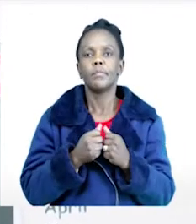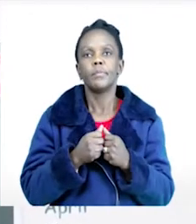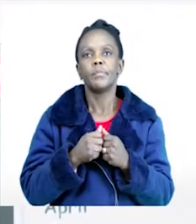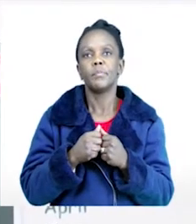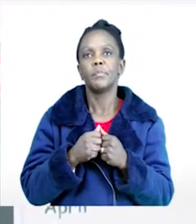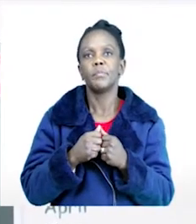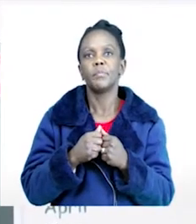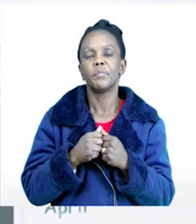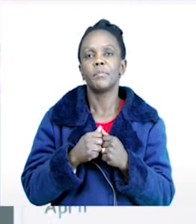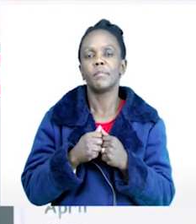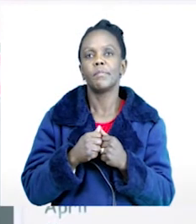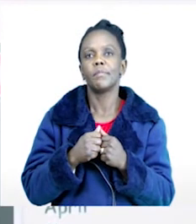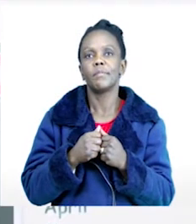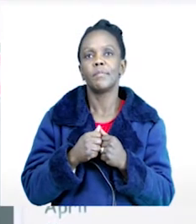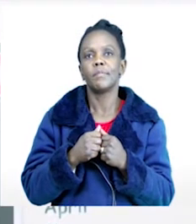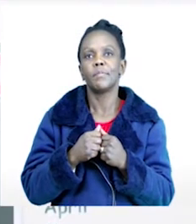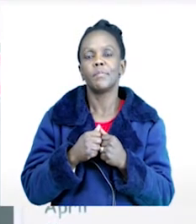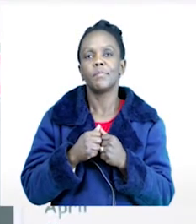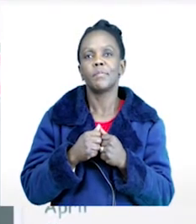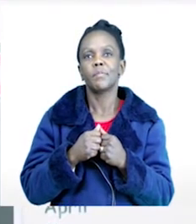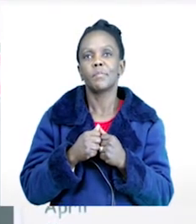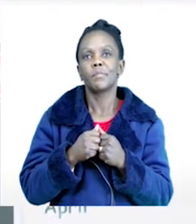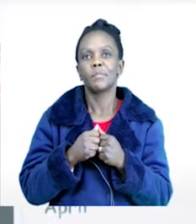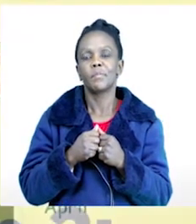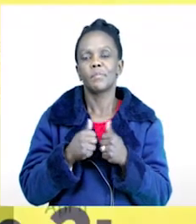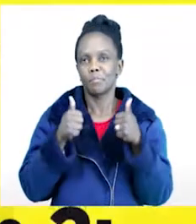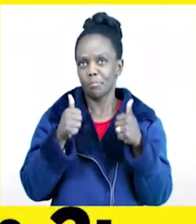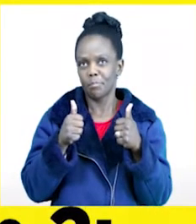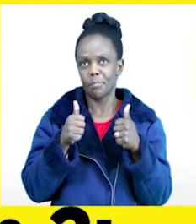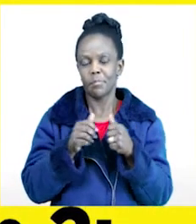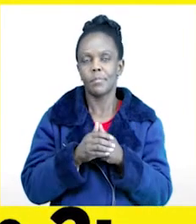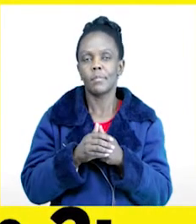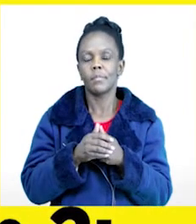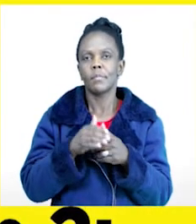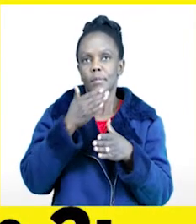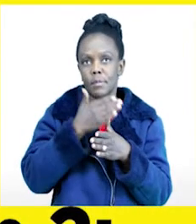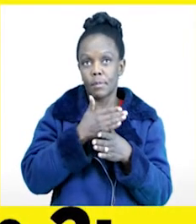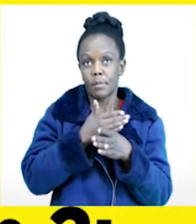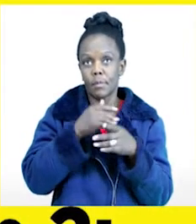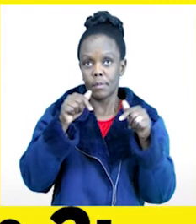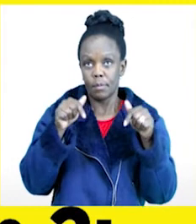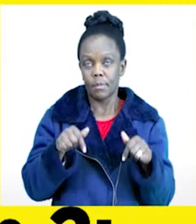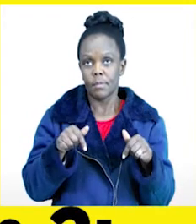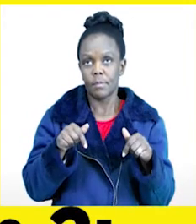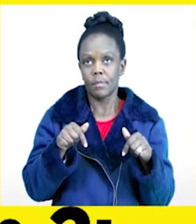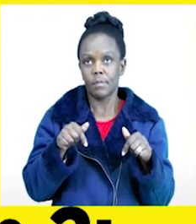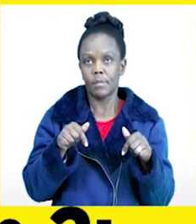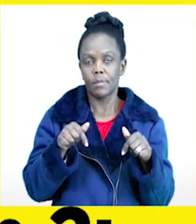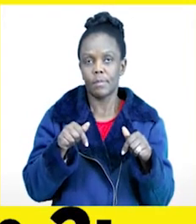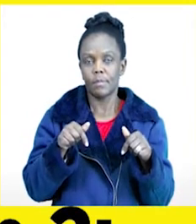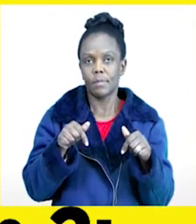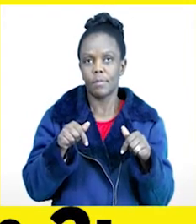anyone or in front of you. Well done. Our theme, or rather our